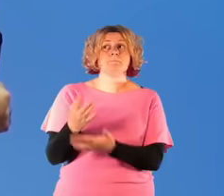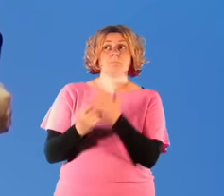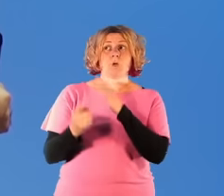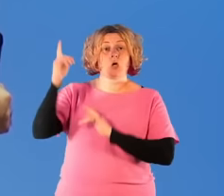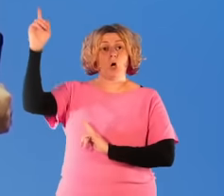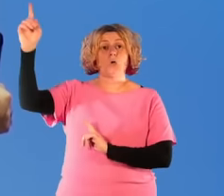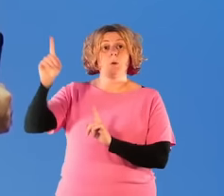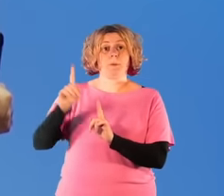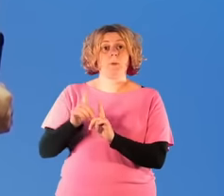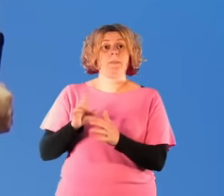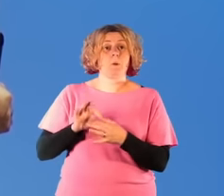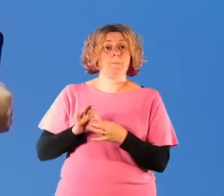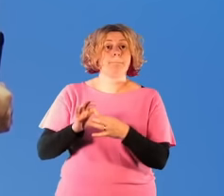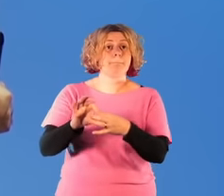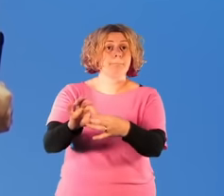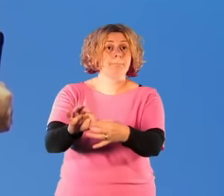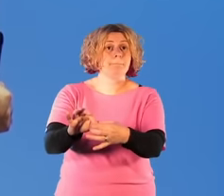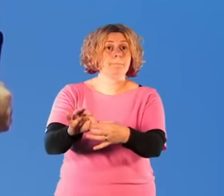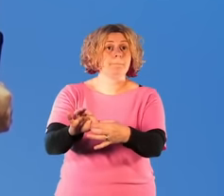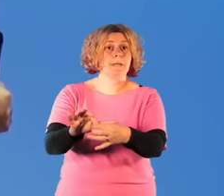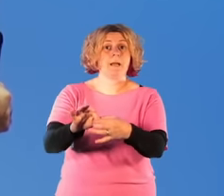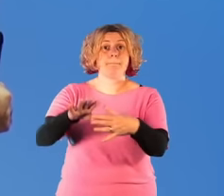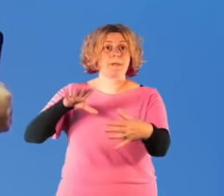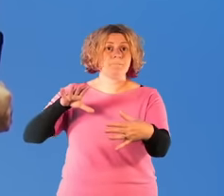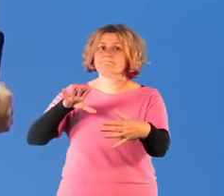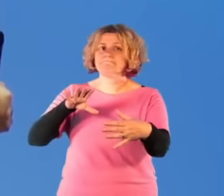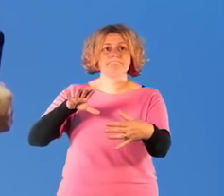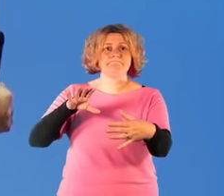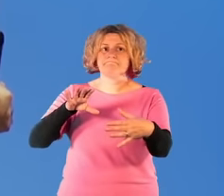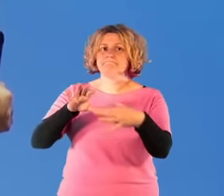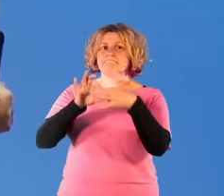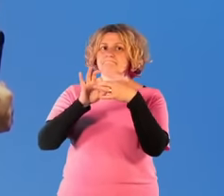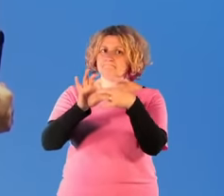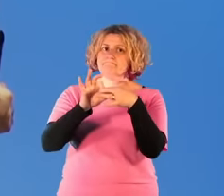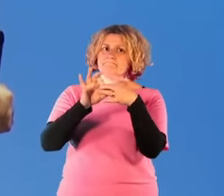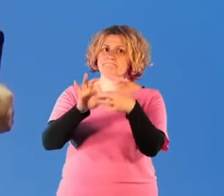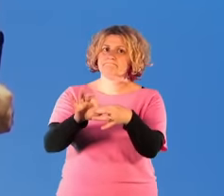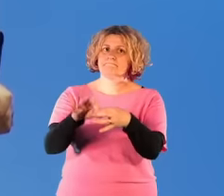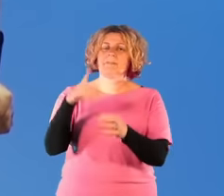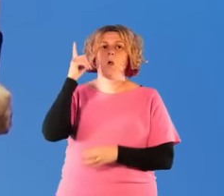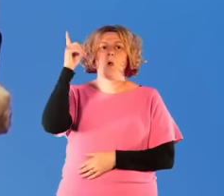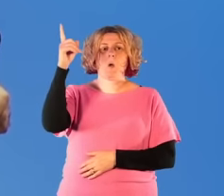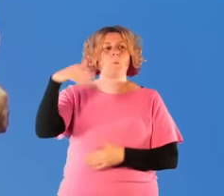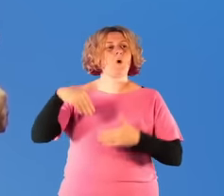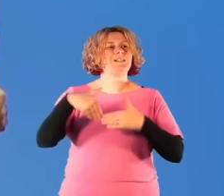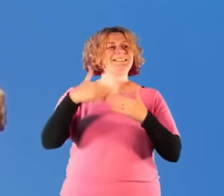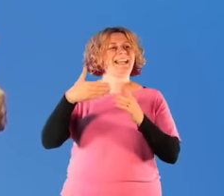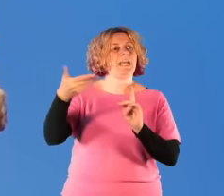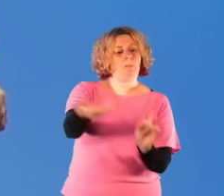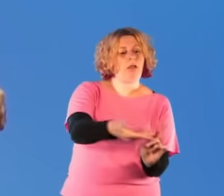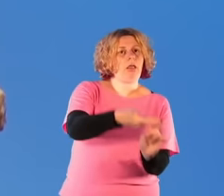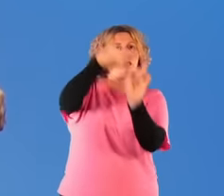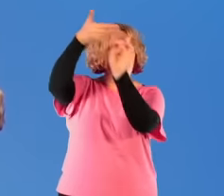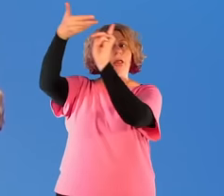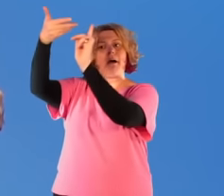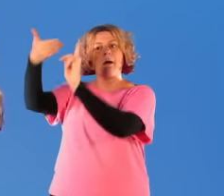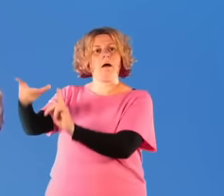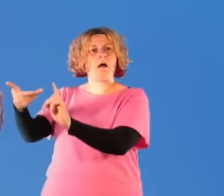with you, and God won't let you go, and one day he will land you in this place where it is